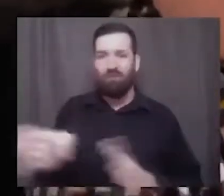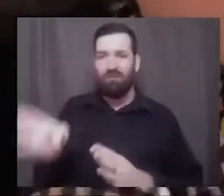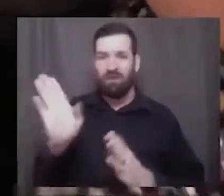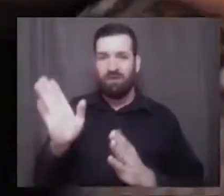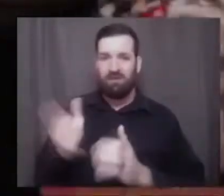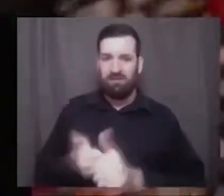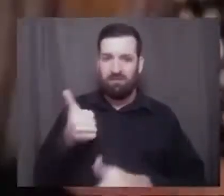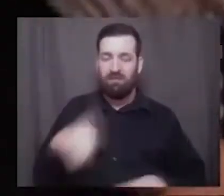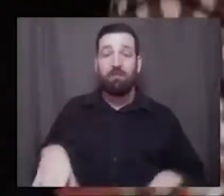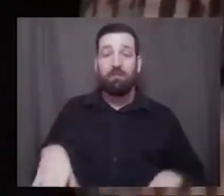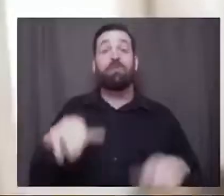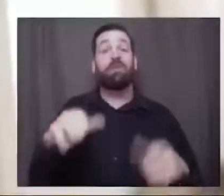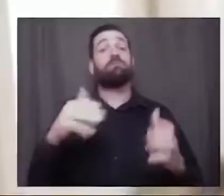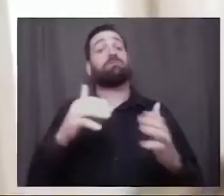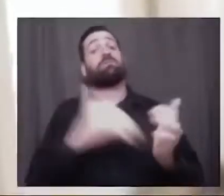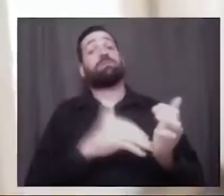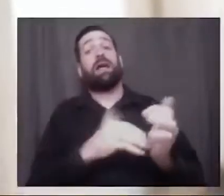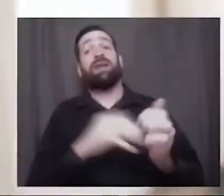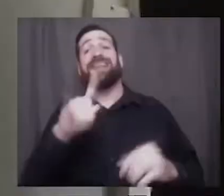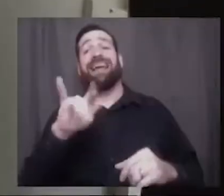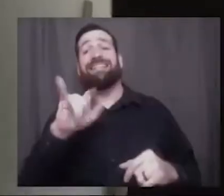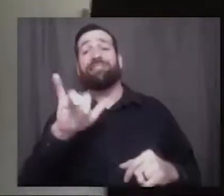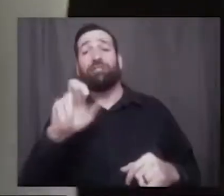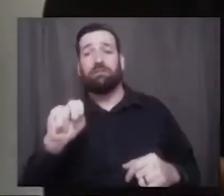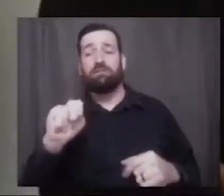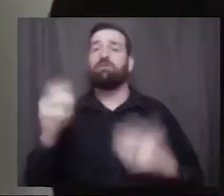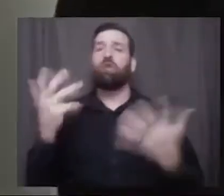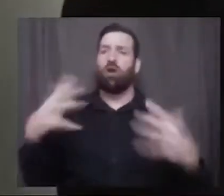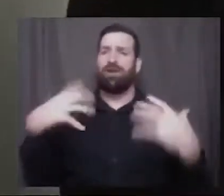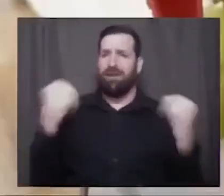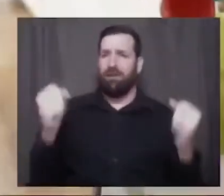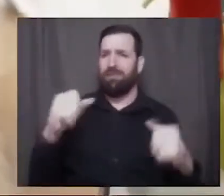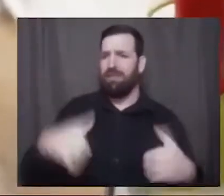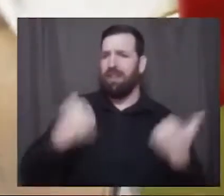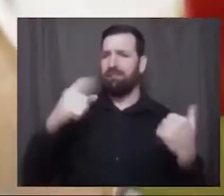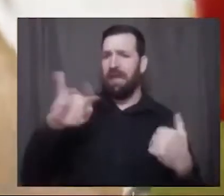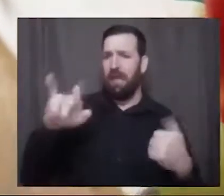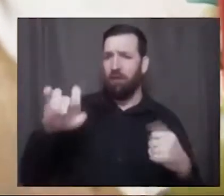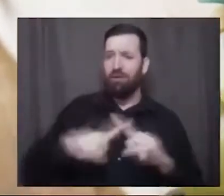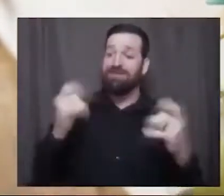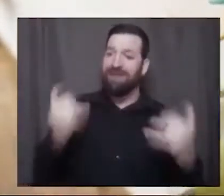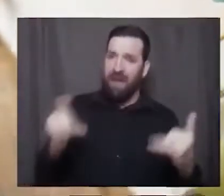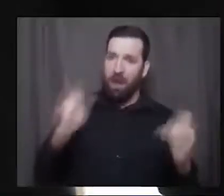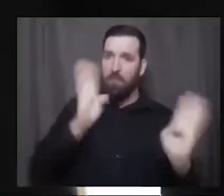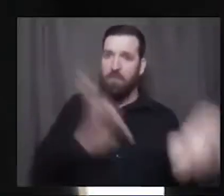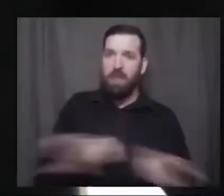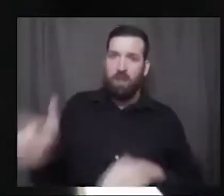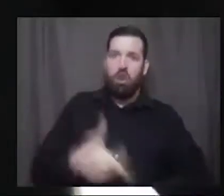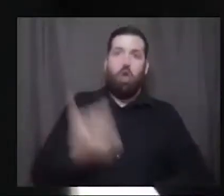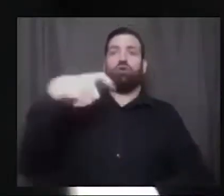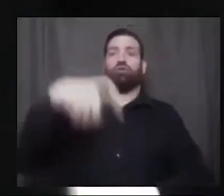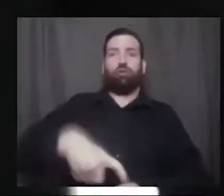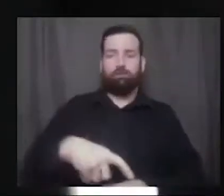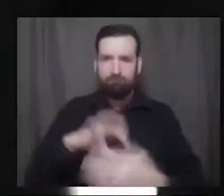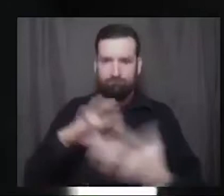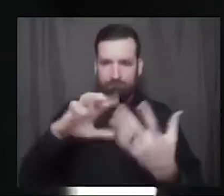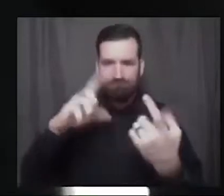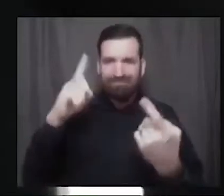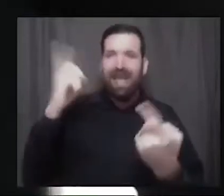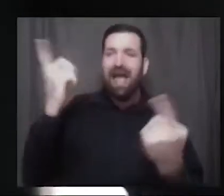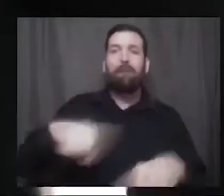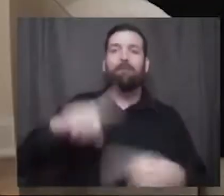lives a healthy, active lifestyle, but now she's planning long-term, including what happens when she hits menopause. I